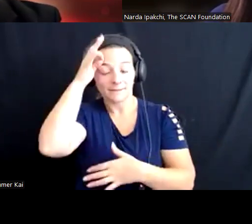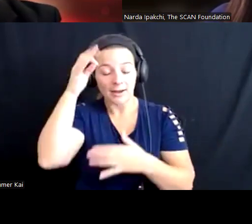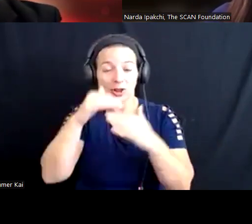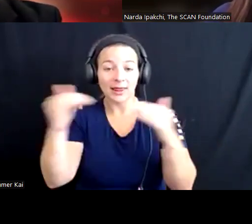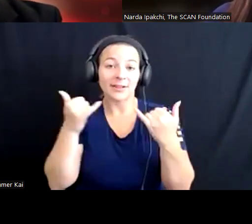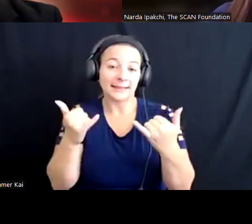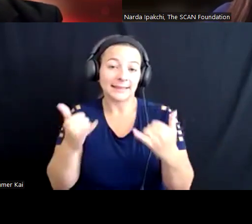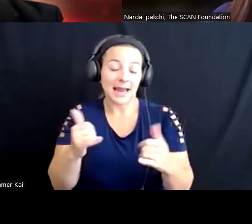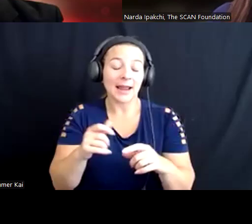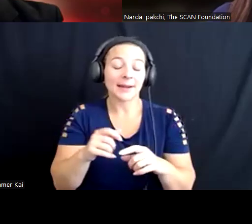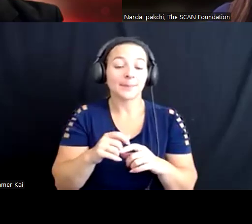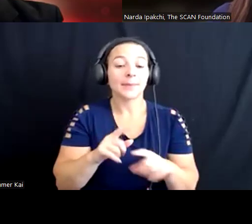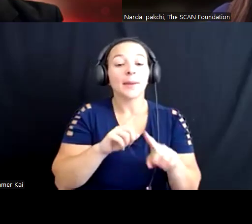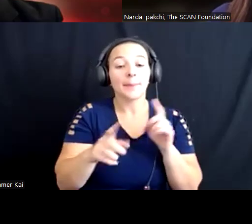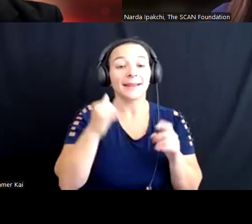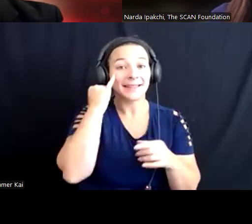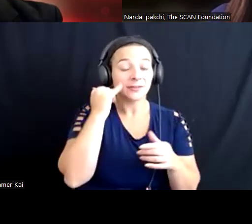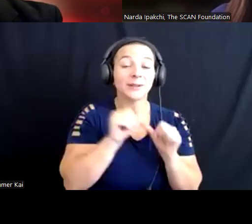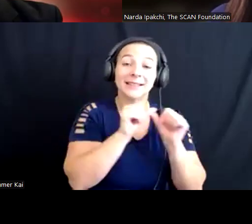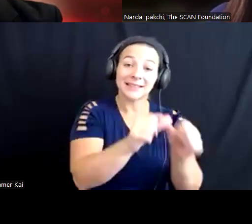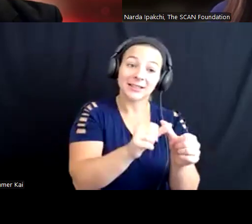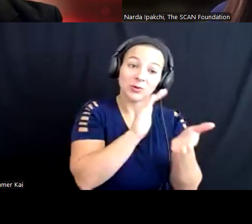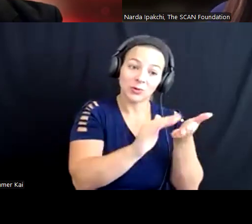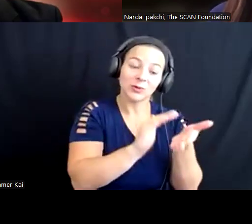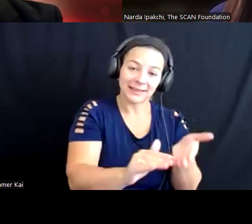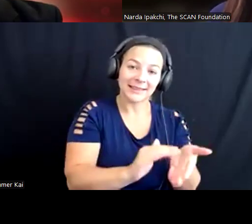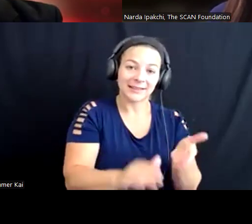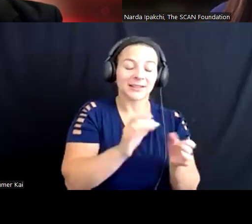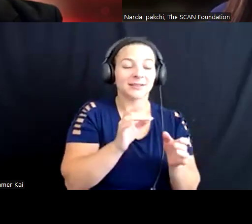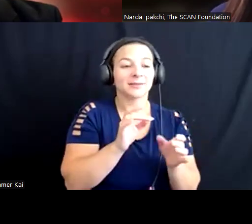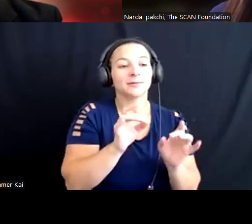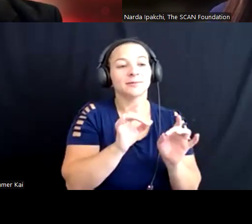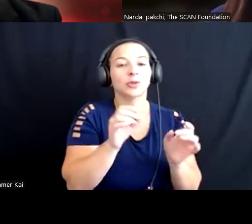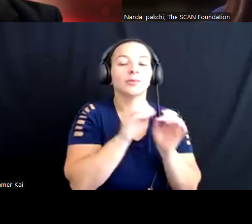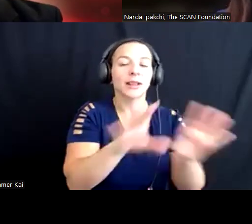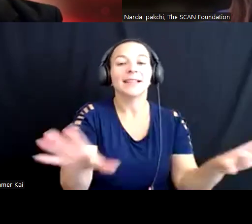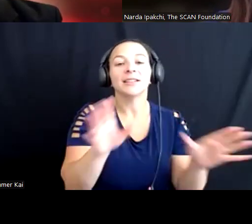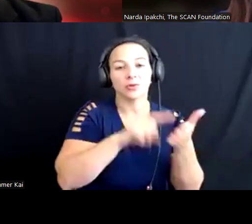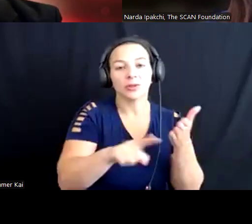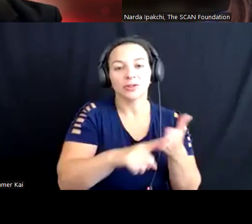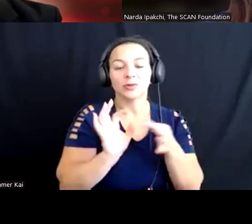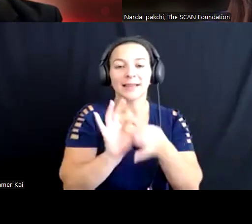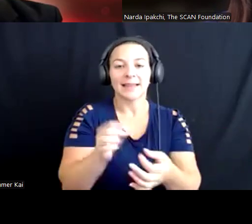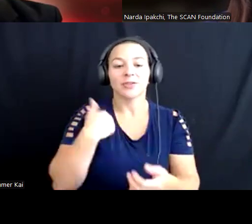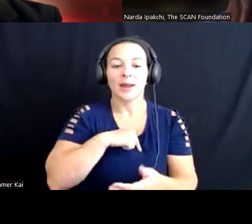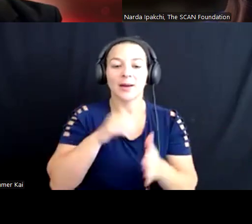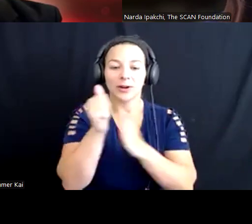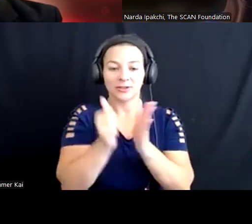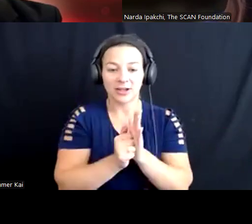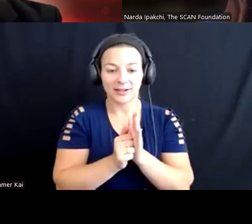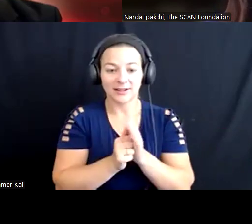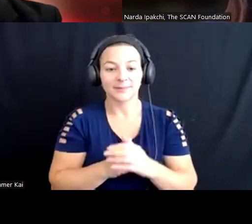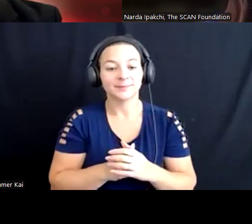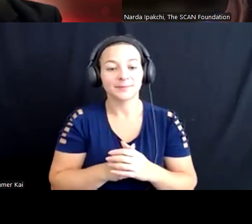does continue to release research that supports our advocacy agenda, demonstrating the high cost of care, the financial and emotional impacts that